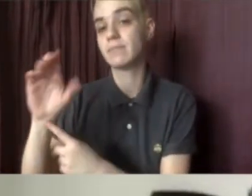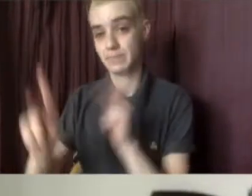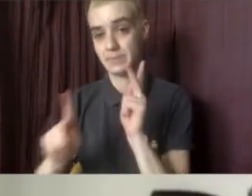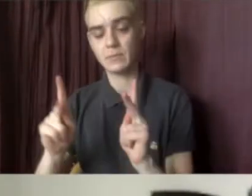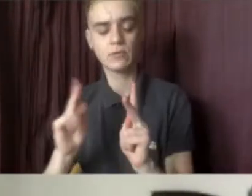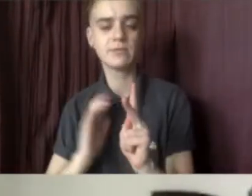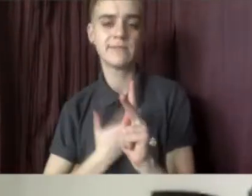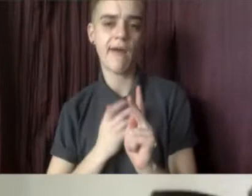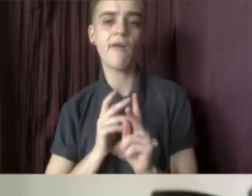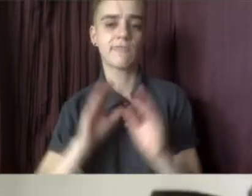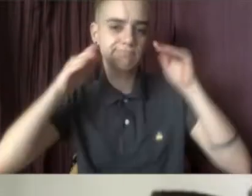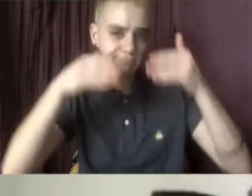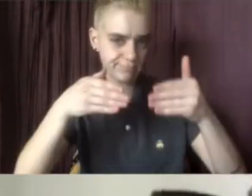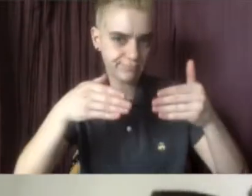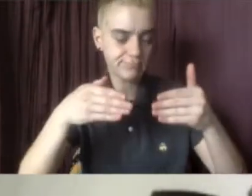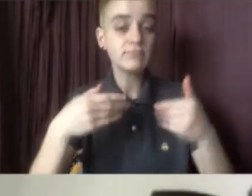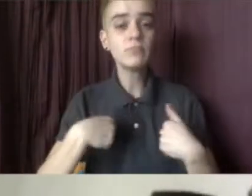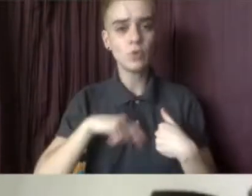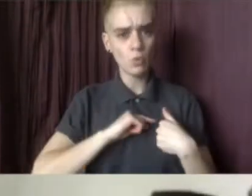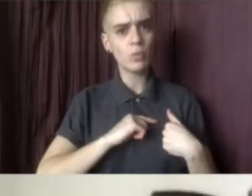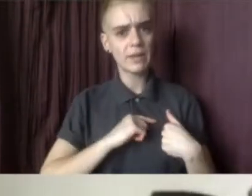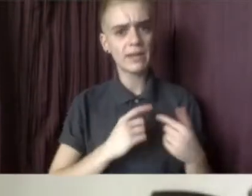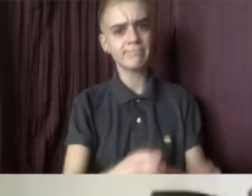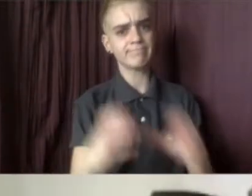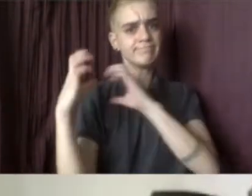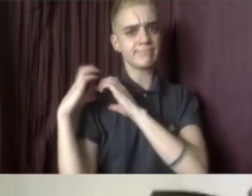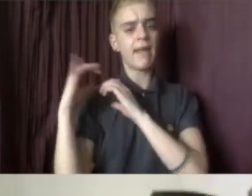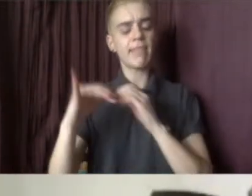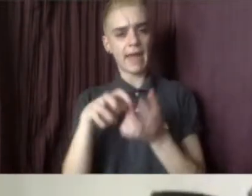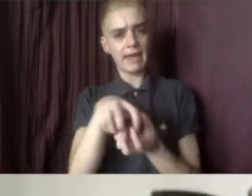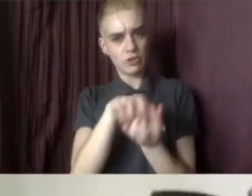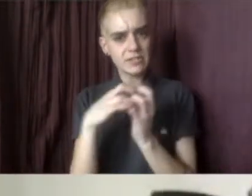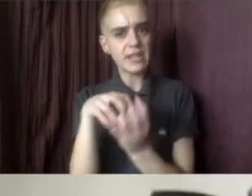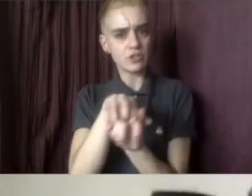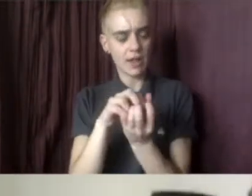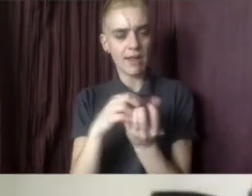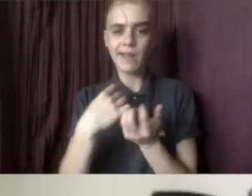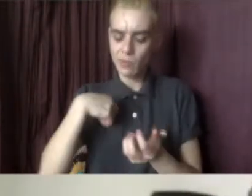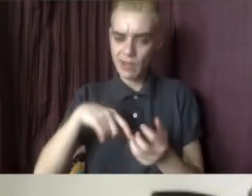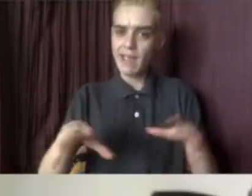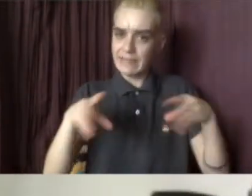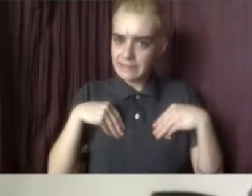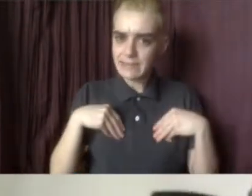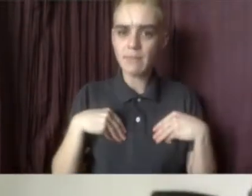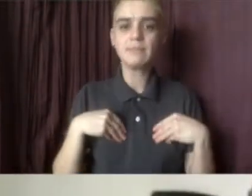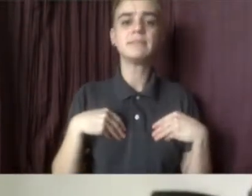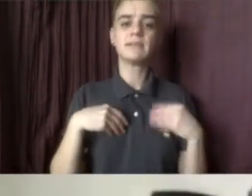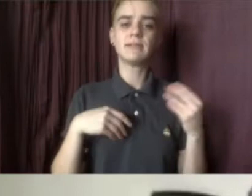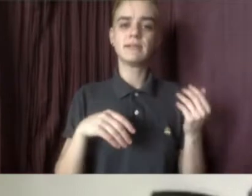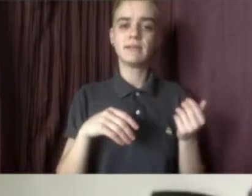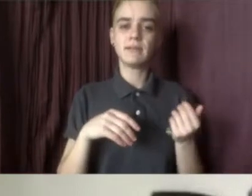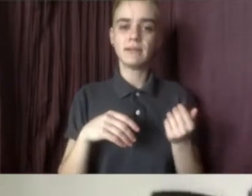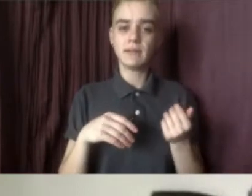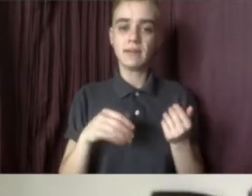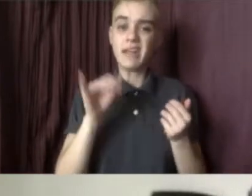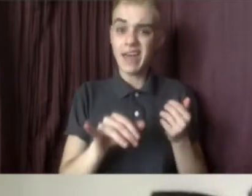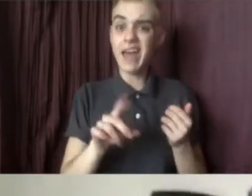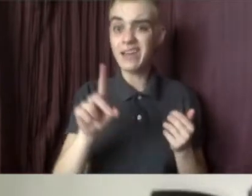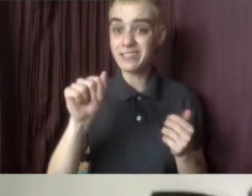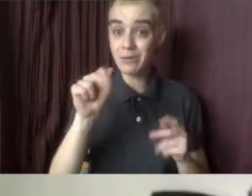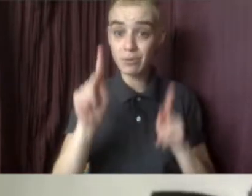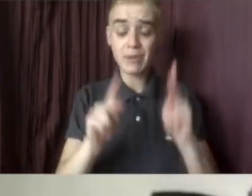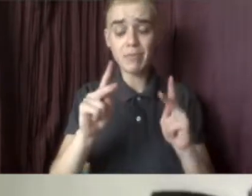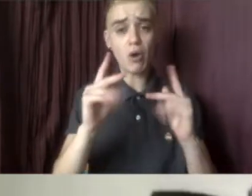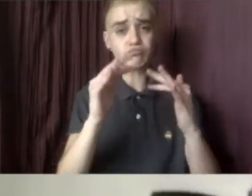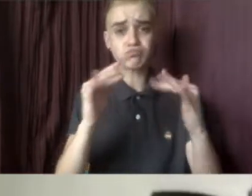multi-marginalizations in their lives. So just to go back a little bit, yes, the Voting Rights Act in 1965 was done. It